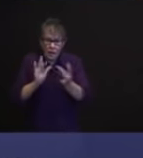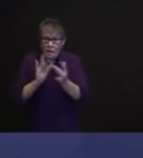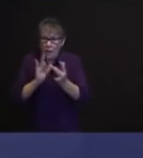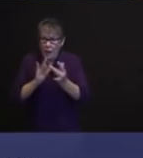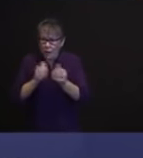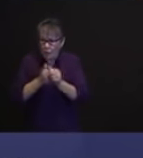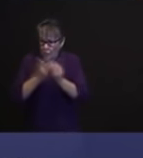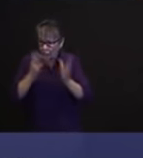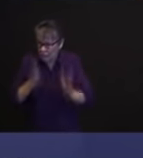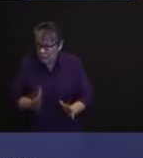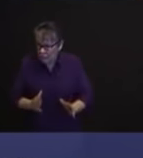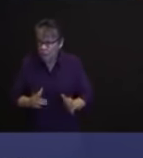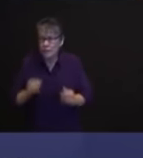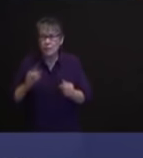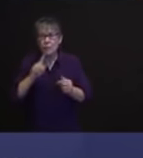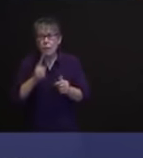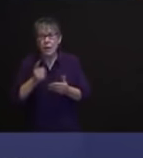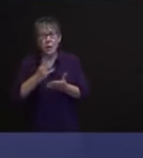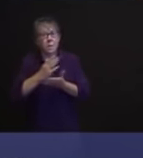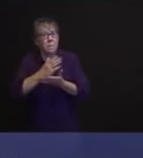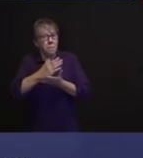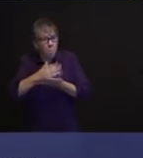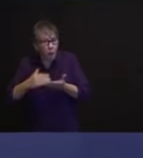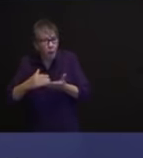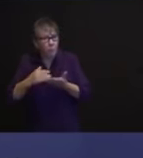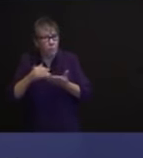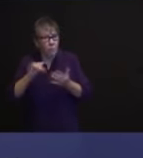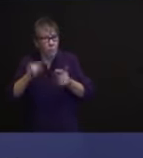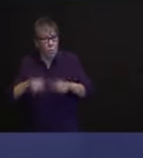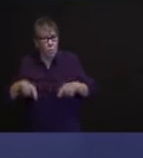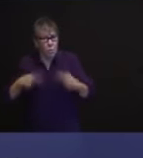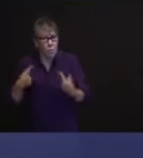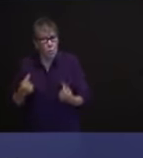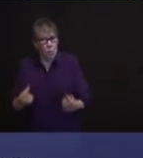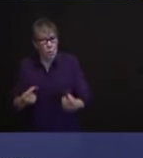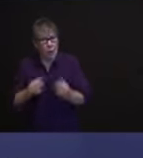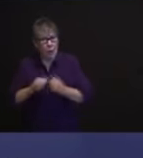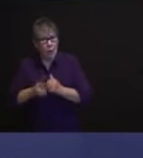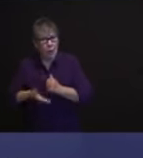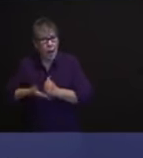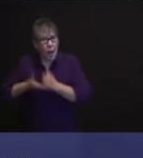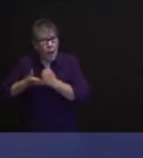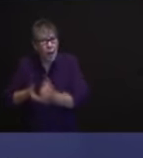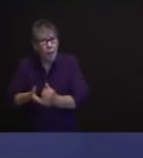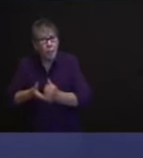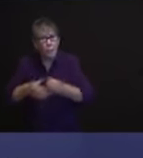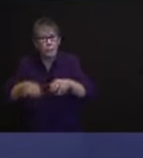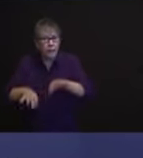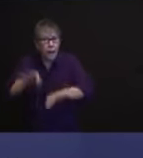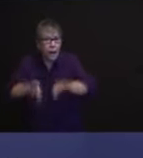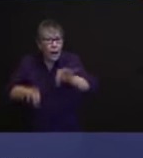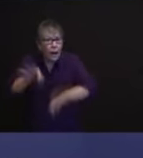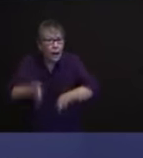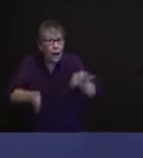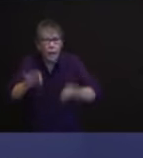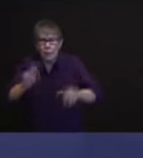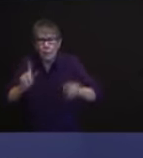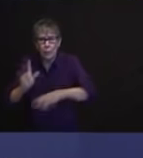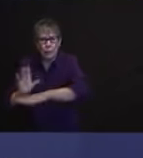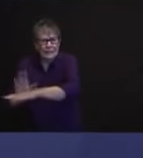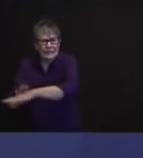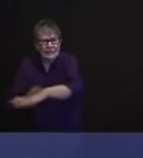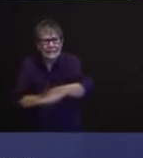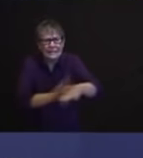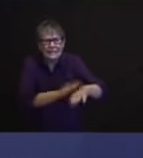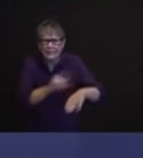Obviously, it does help with containment, as we can track down those people who might have been exposed and then have them quarantined so that they can't infect other people,